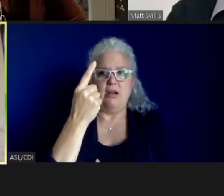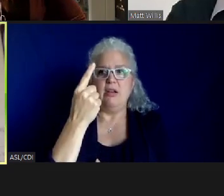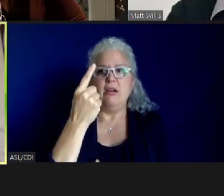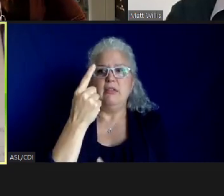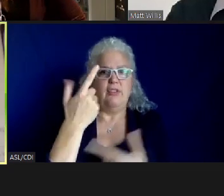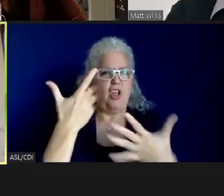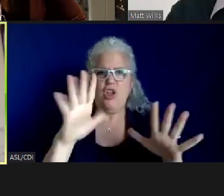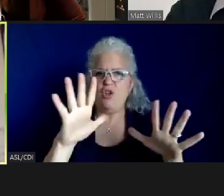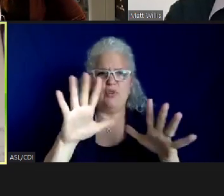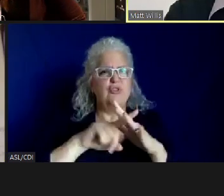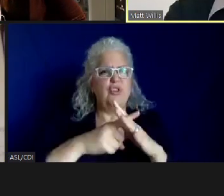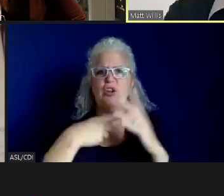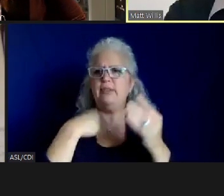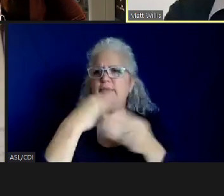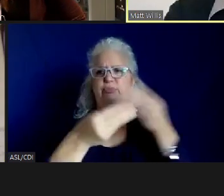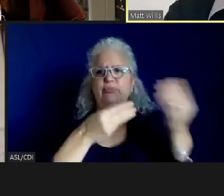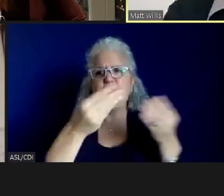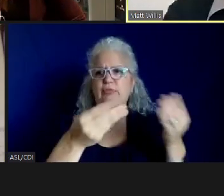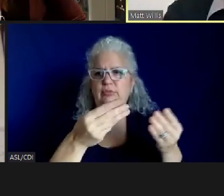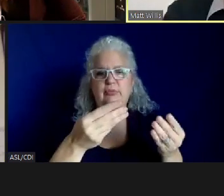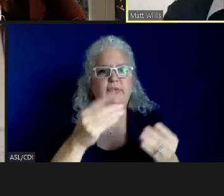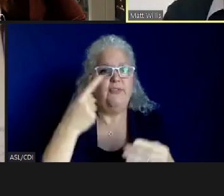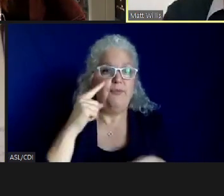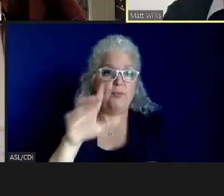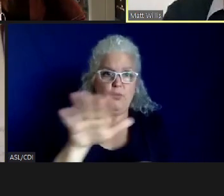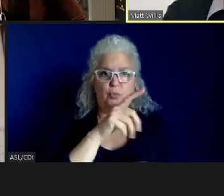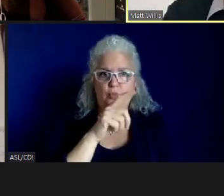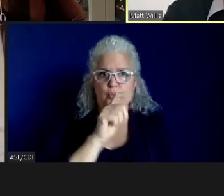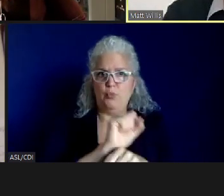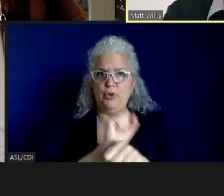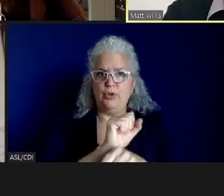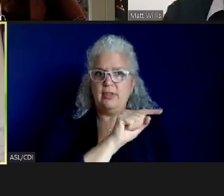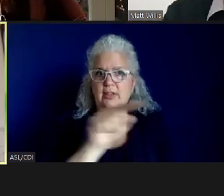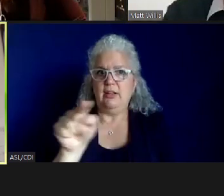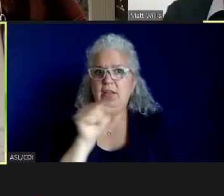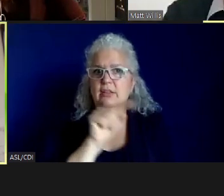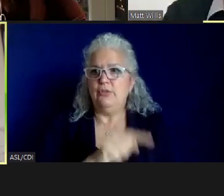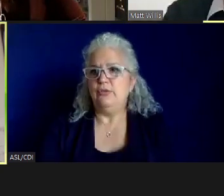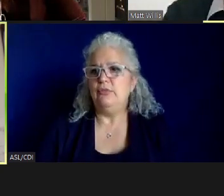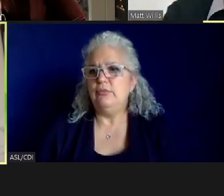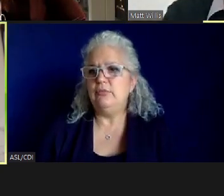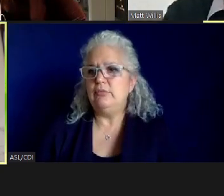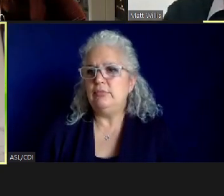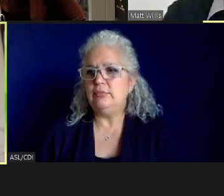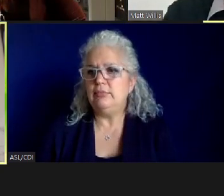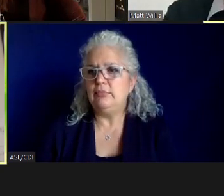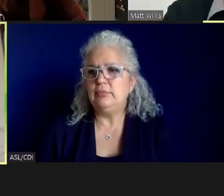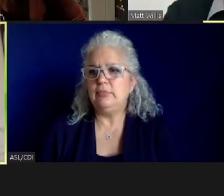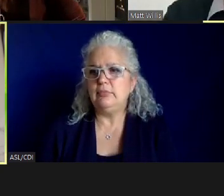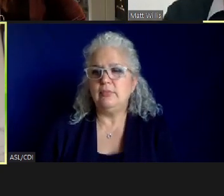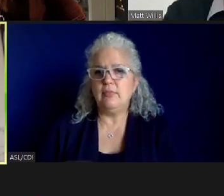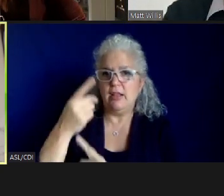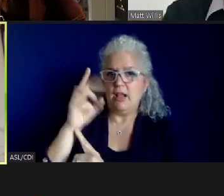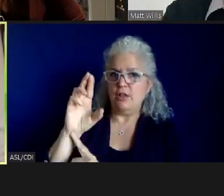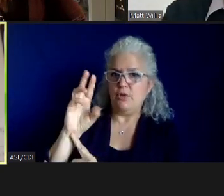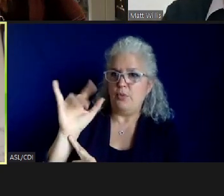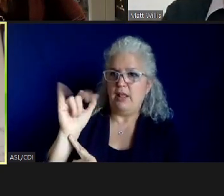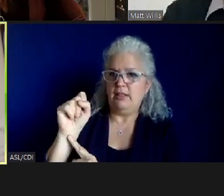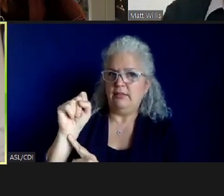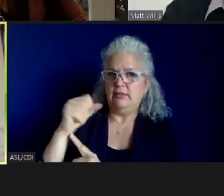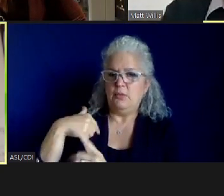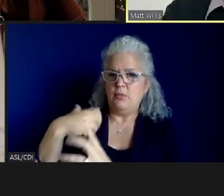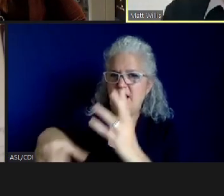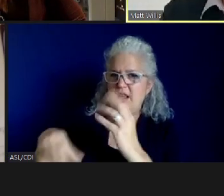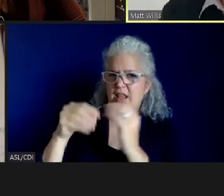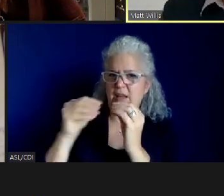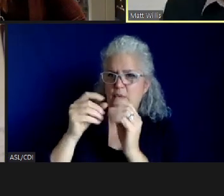positive thing. Thank you. Can I just add some specificities that observation, Benita, which is when, you know,